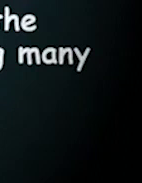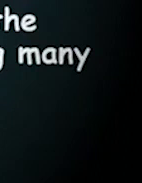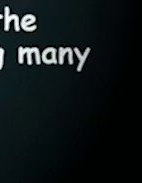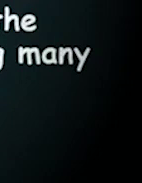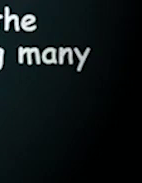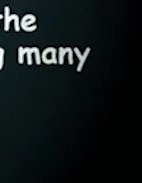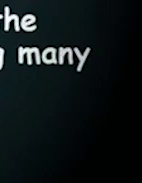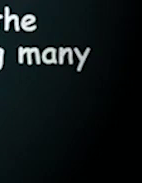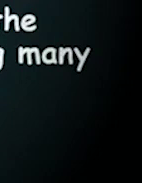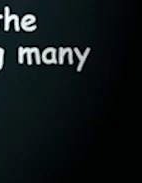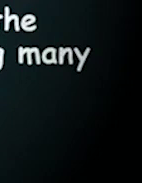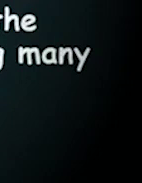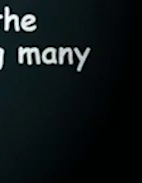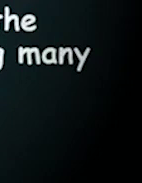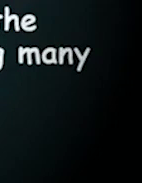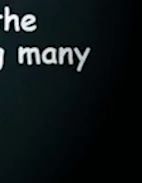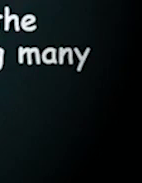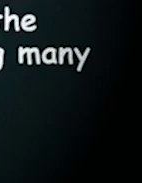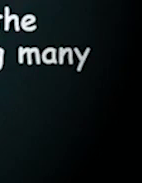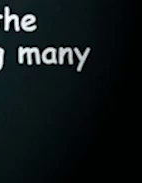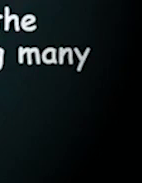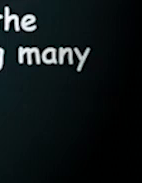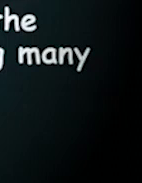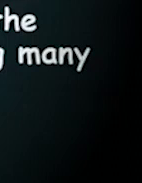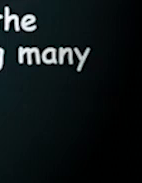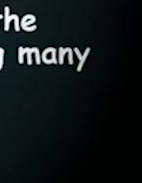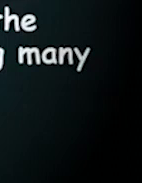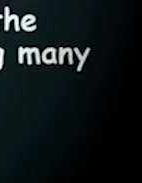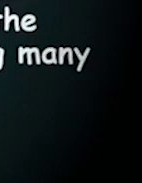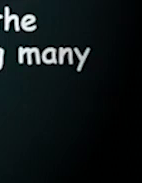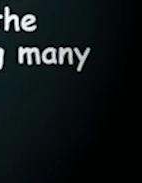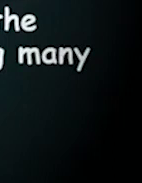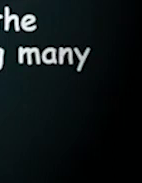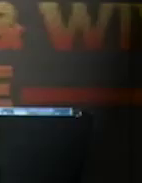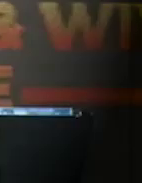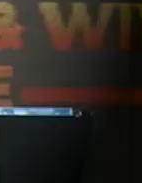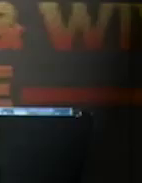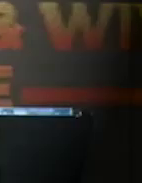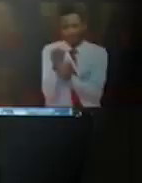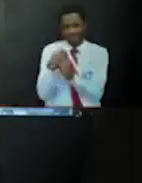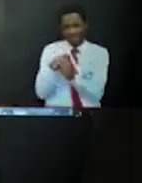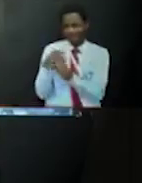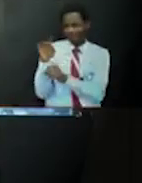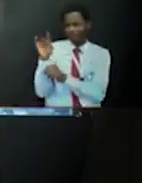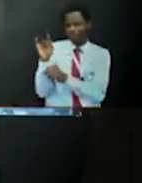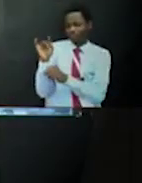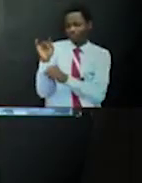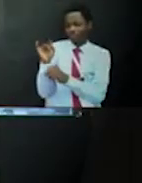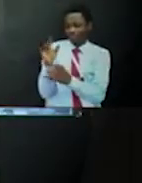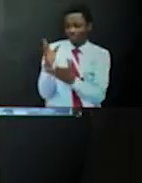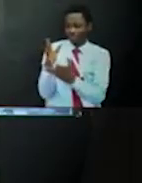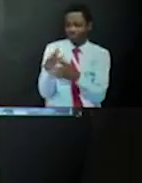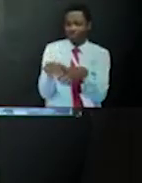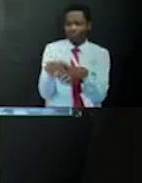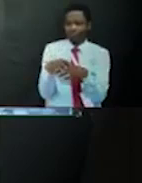spheres. The vision has been summarized in 25 commitments. 25 commitments.